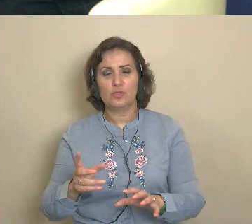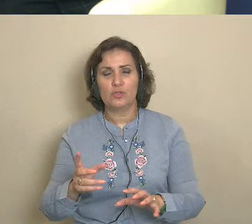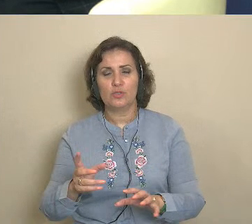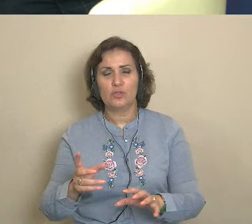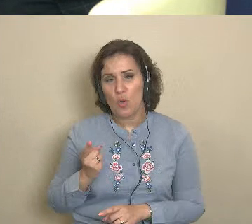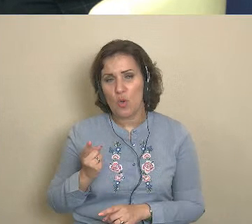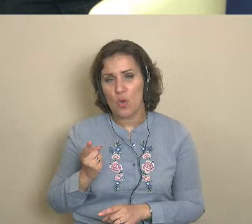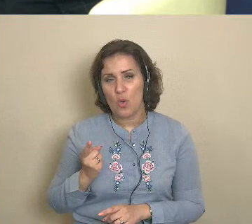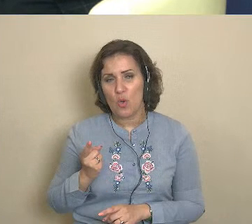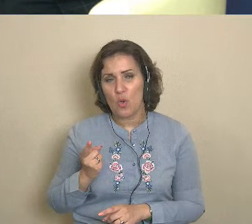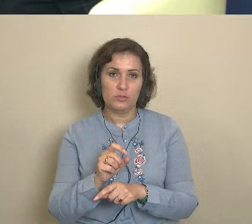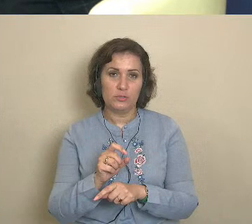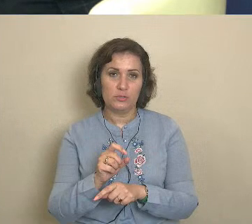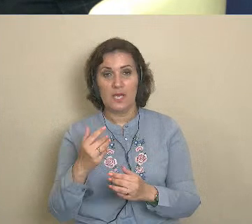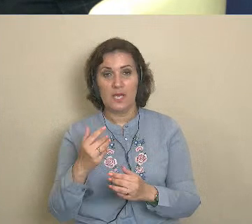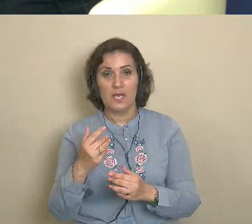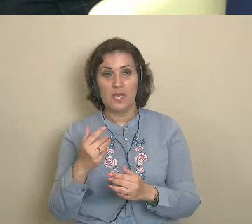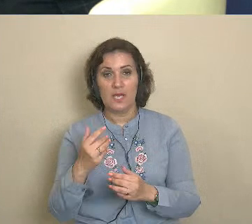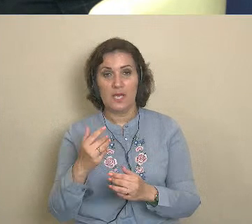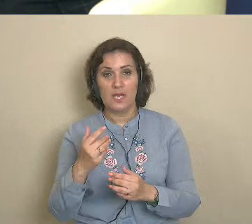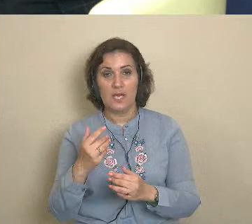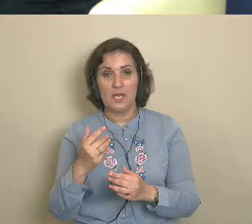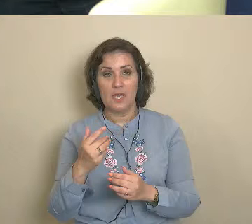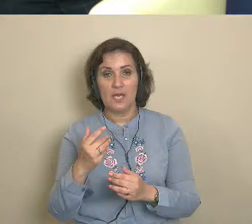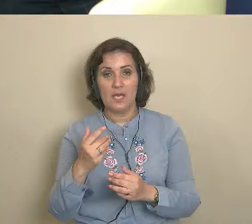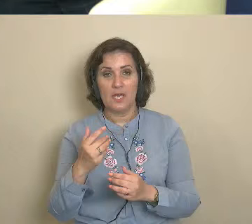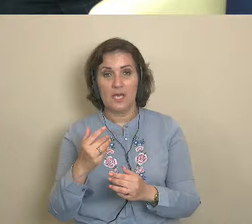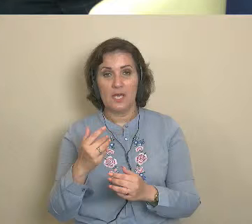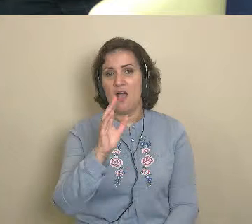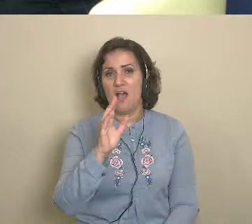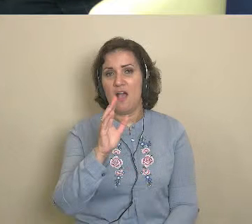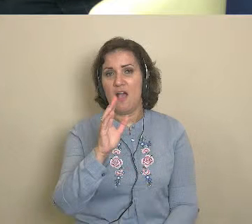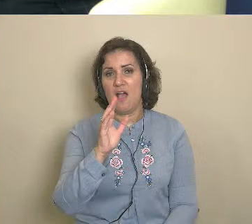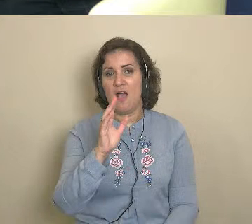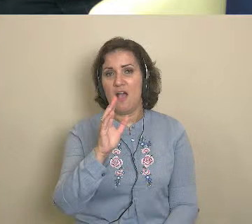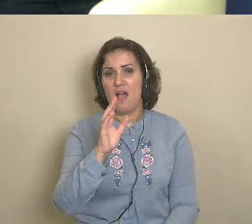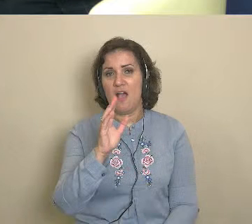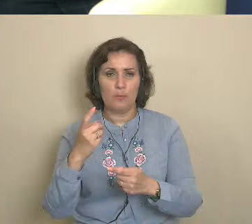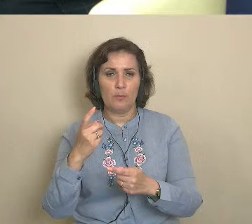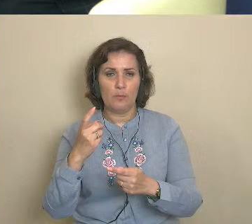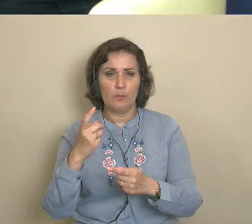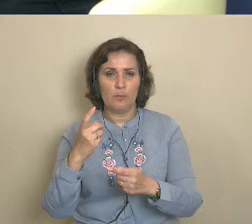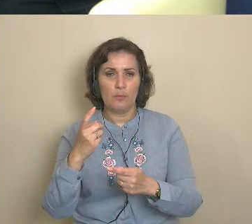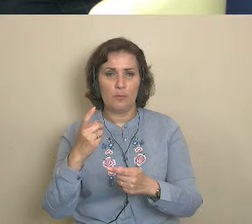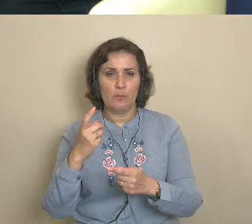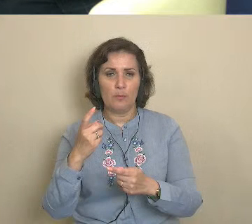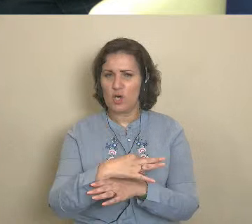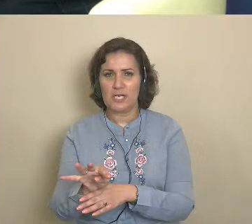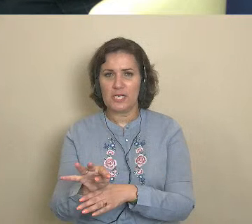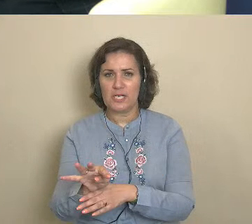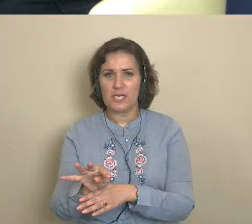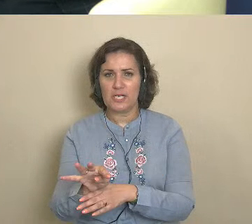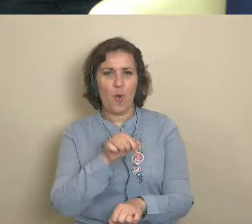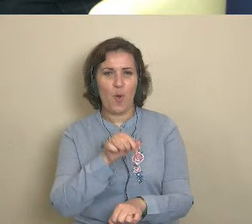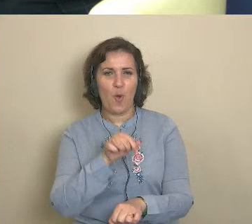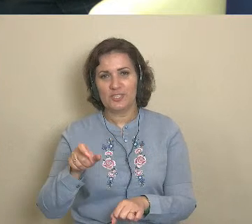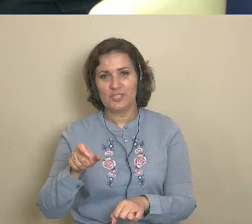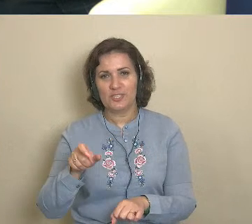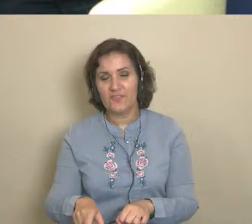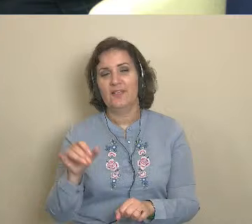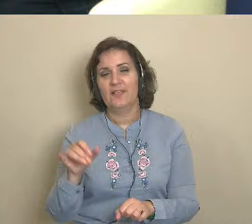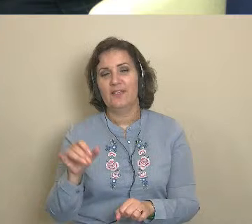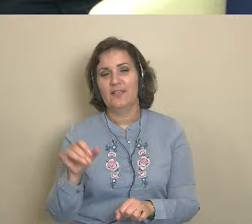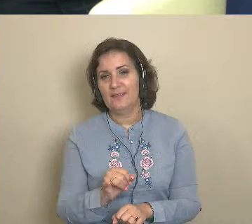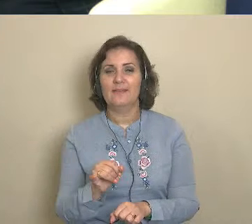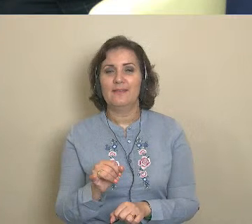functions. Do you have any communication with them? Minister Avakin mentioned that he's going to shoot all the